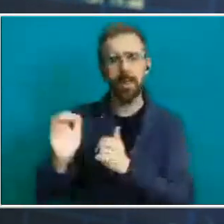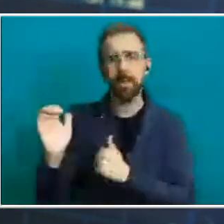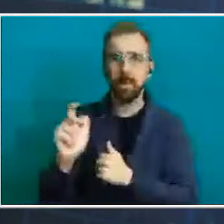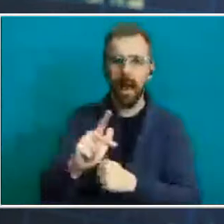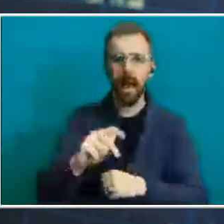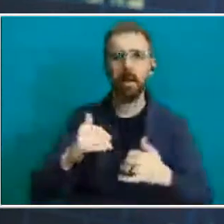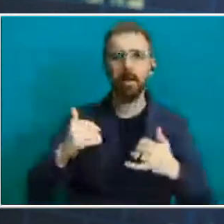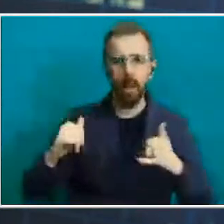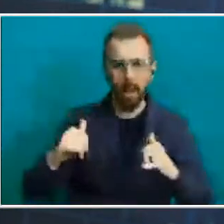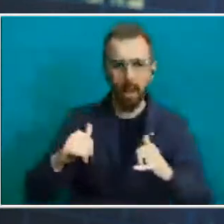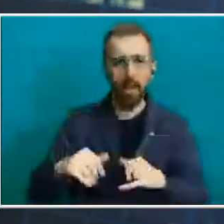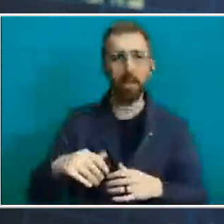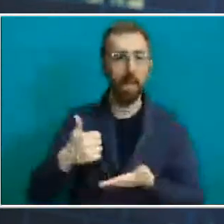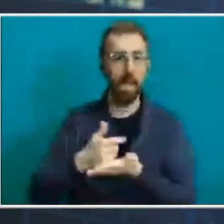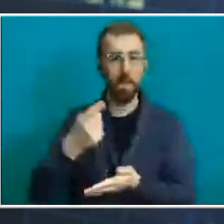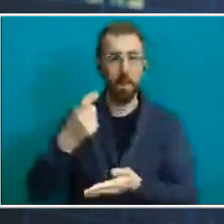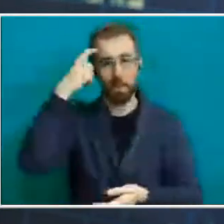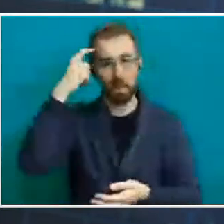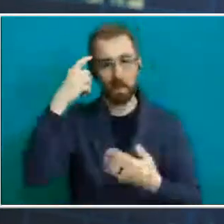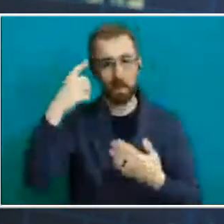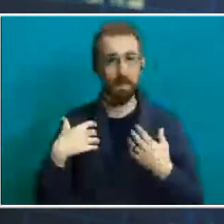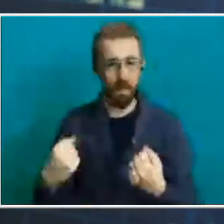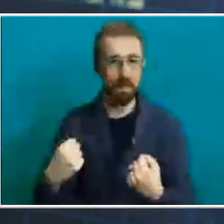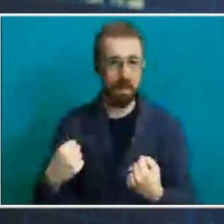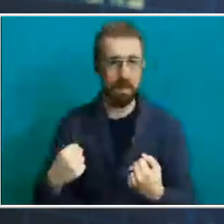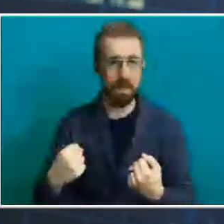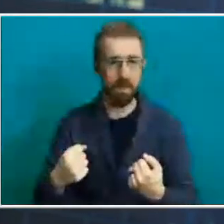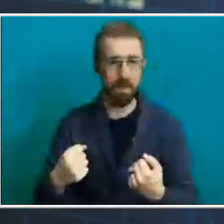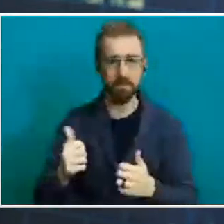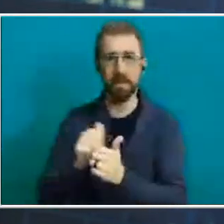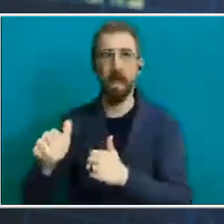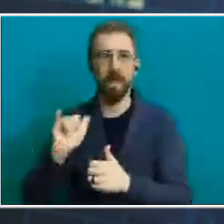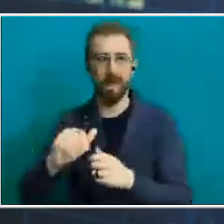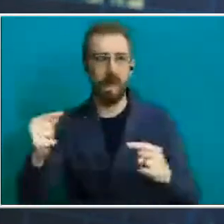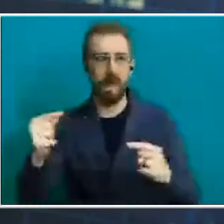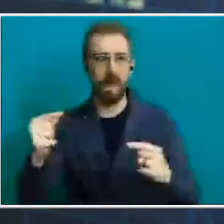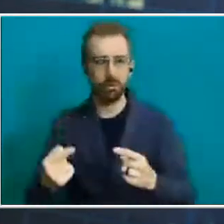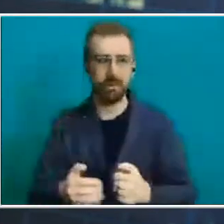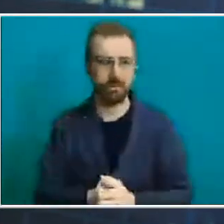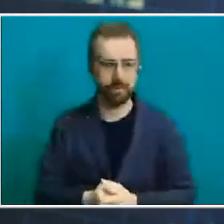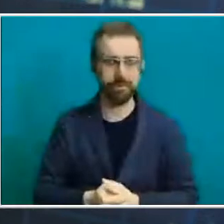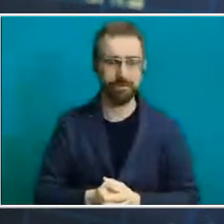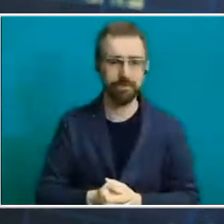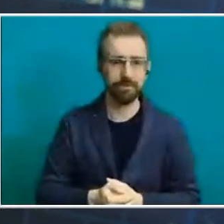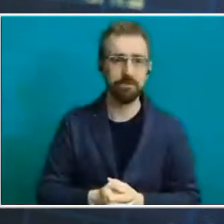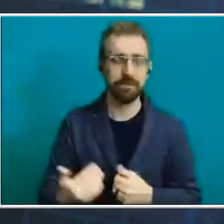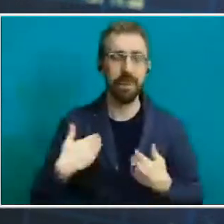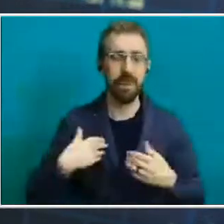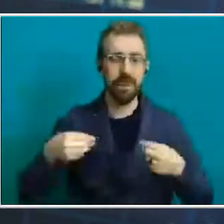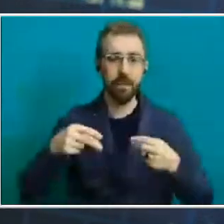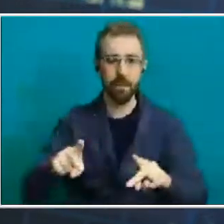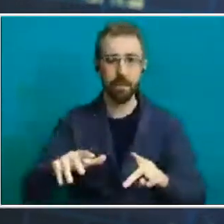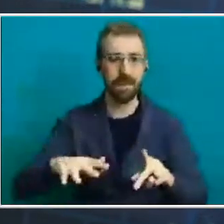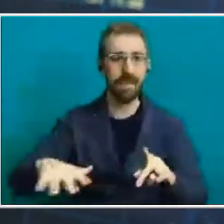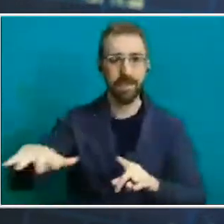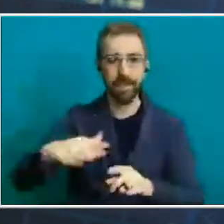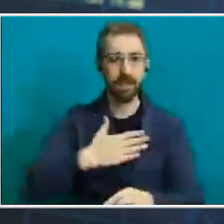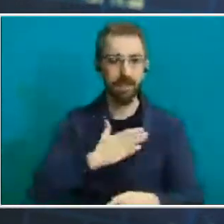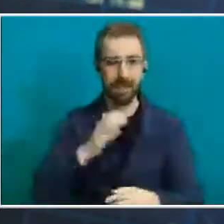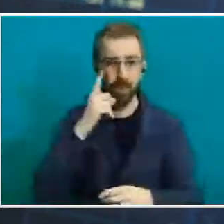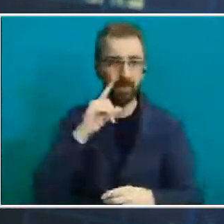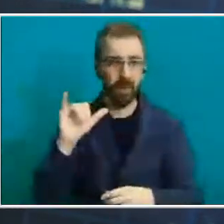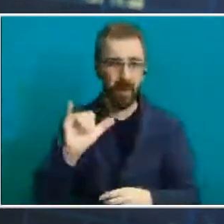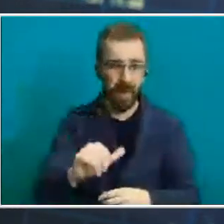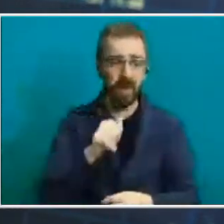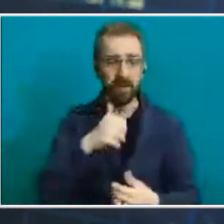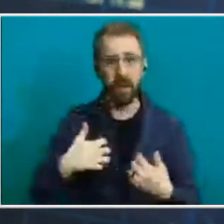mental well-being beyond what happened with her Lisfranc injury. So there's opportunities out there, so please look for them and don't hesitate to reach